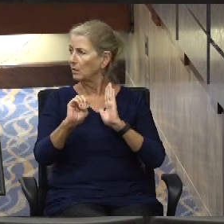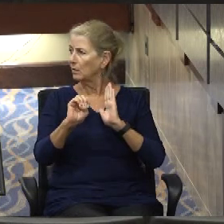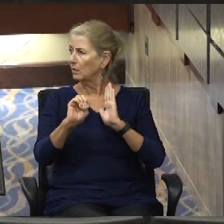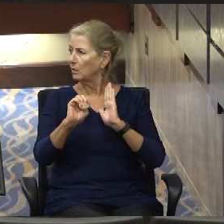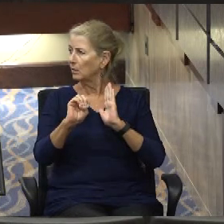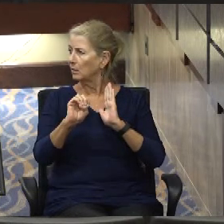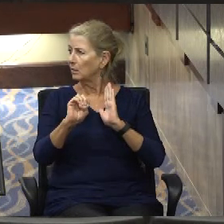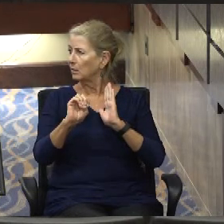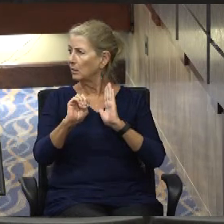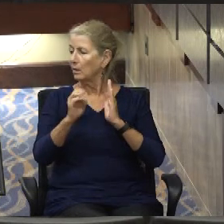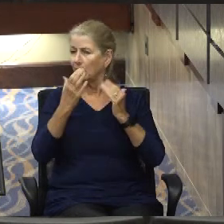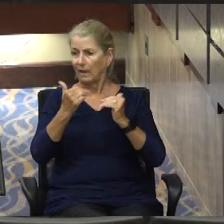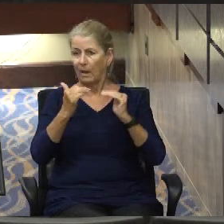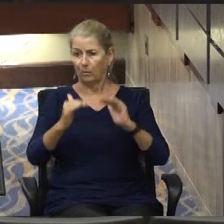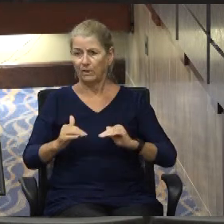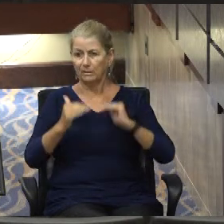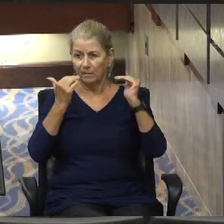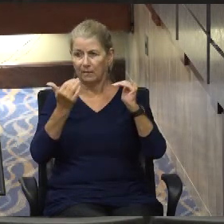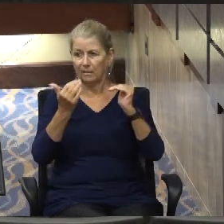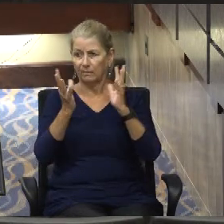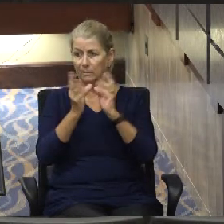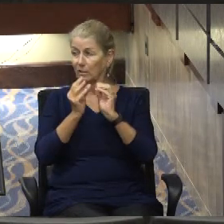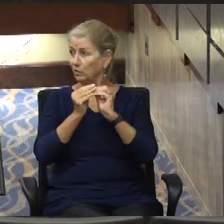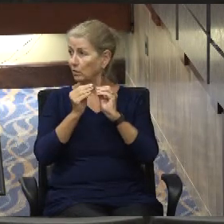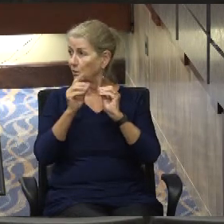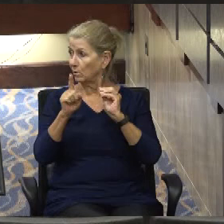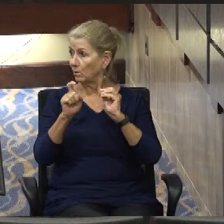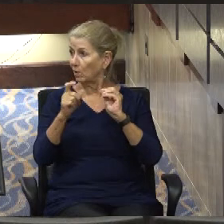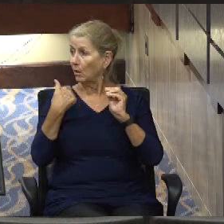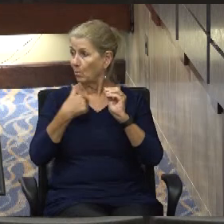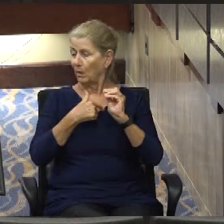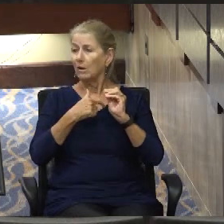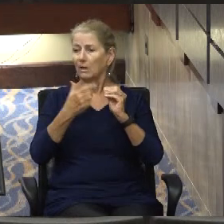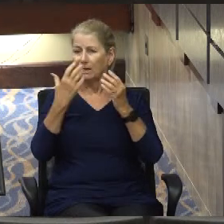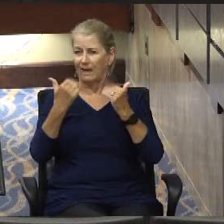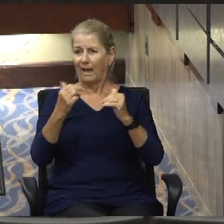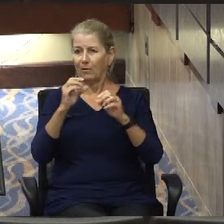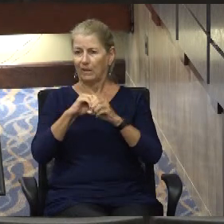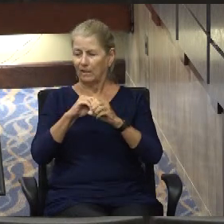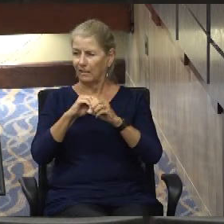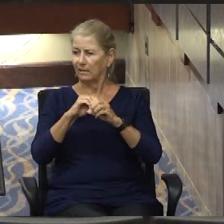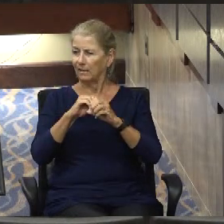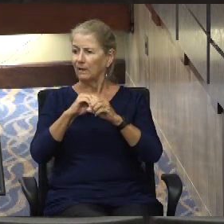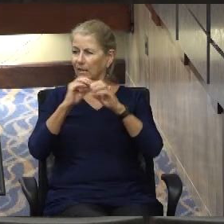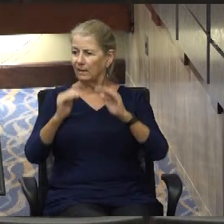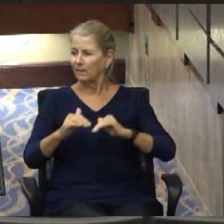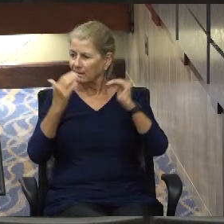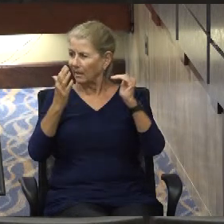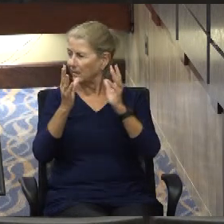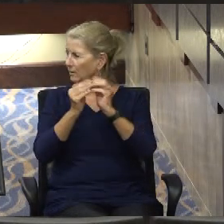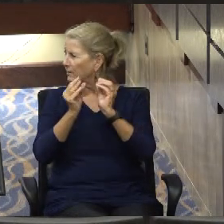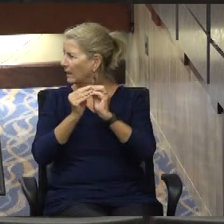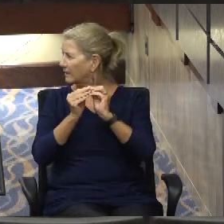And now we're in executive session. We are now in executive session. I'm like, we can't move until you talk.